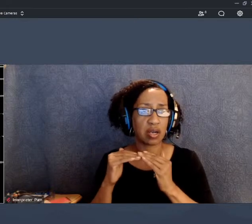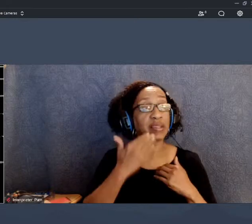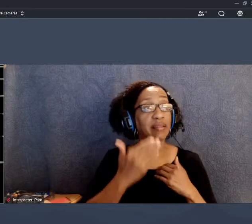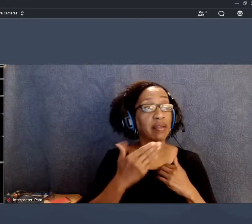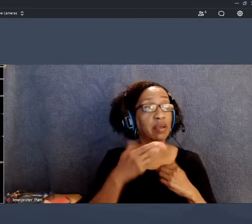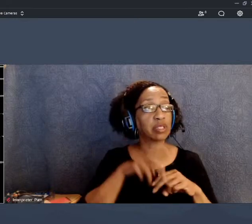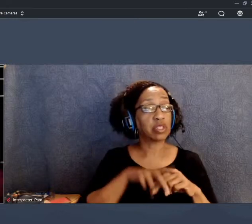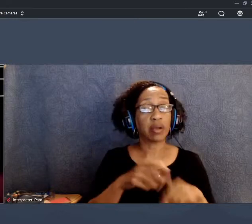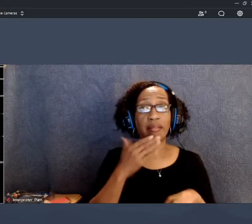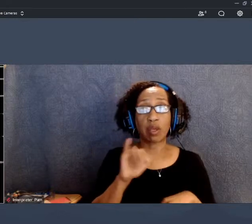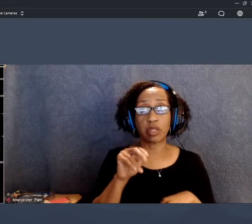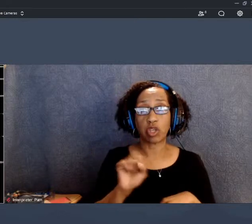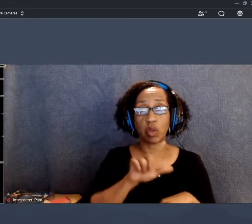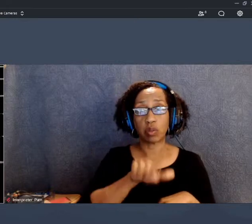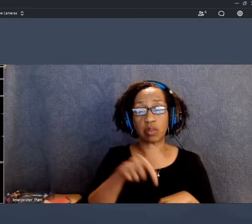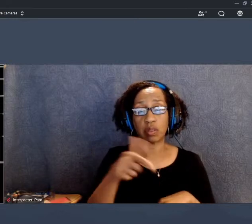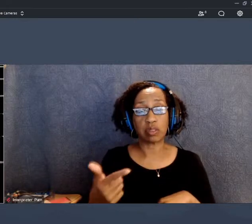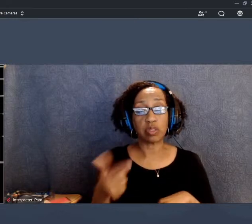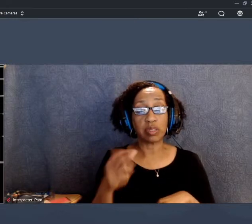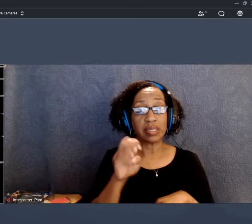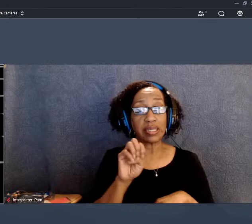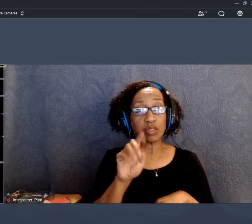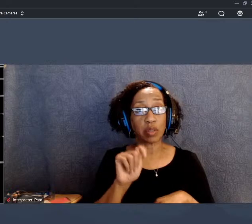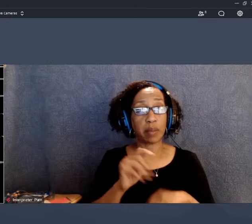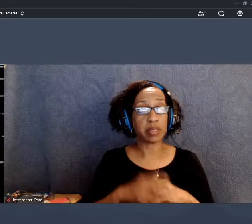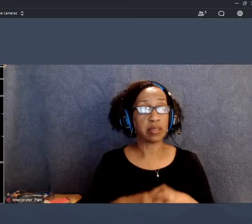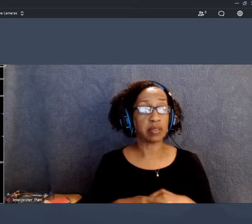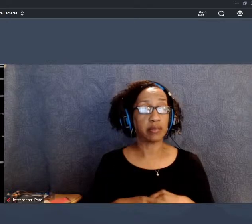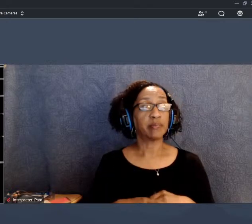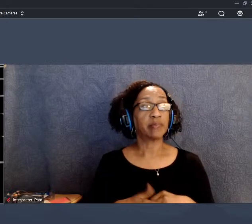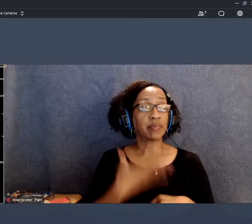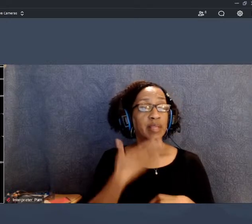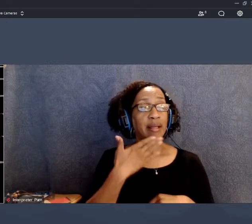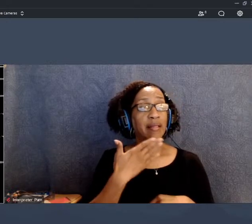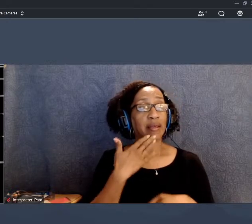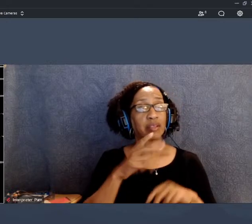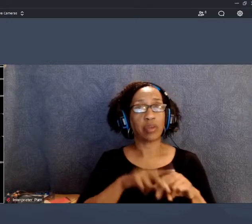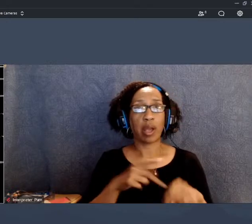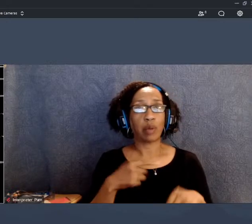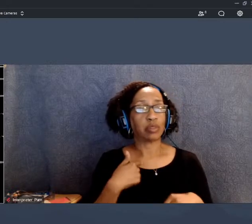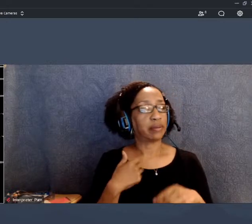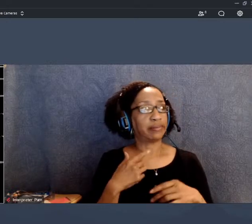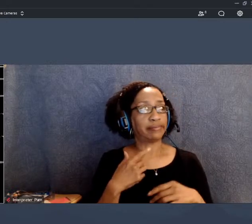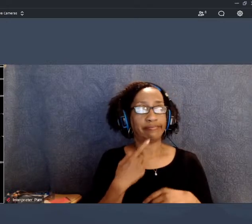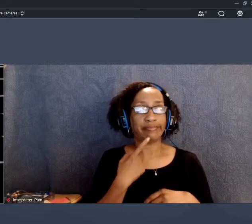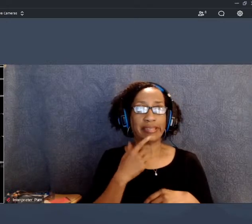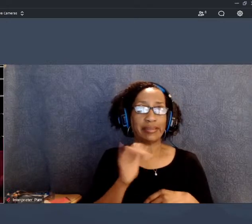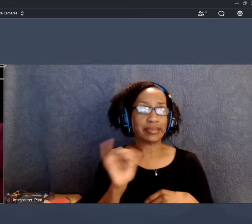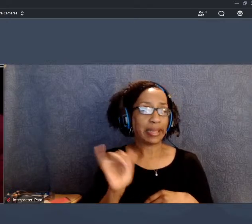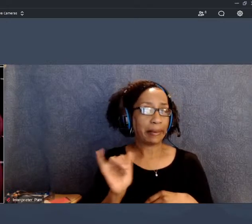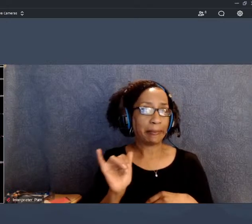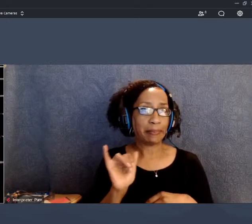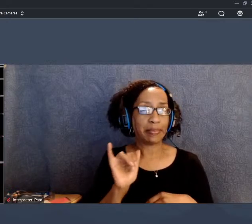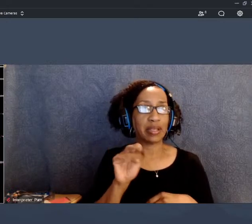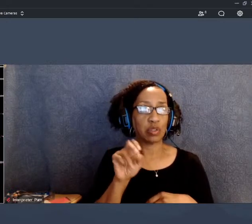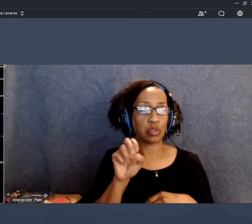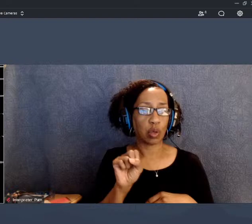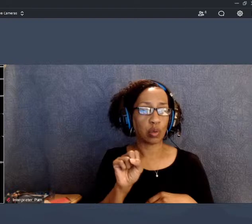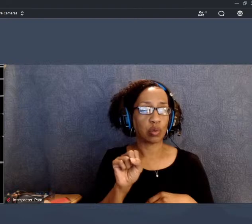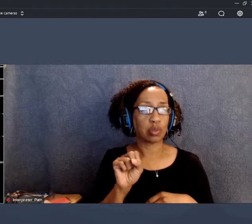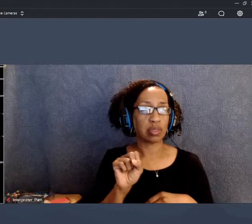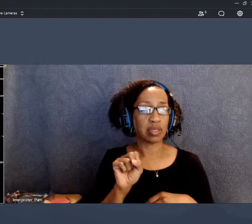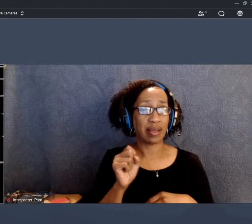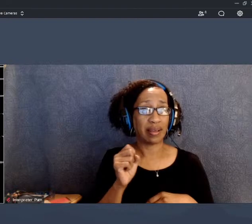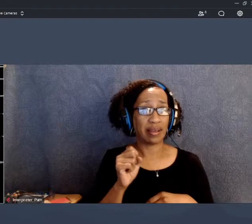Councilman Jones. Council Lady Easter Thomas, you're recognized. Thank you, Chair. I was going to say the same thing as my colleague Jones. I think the director said we